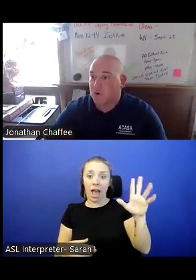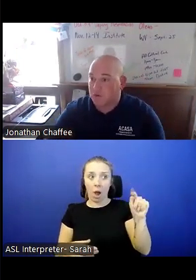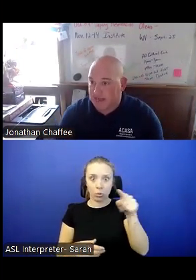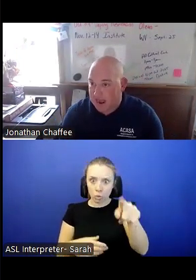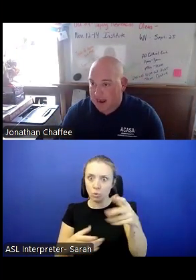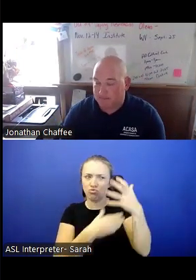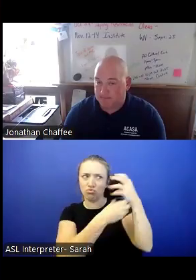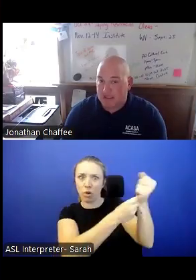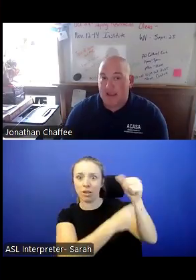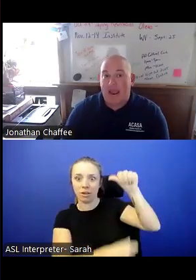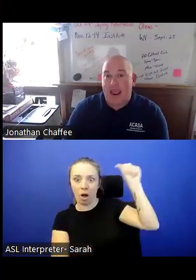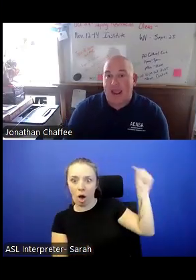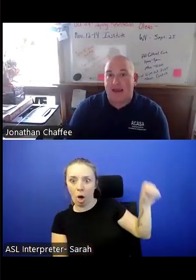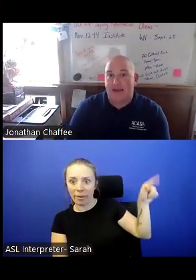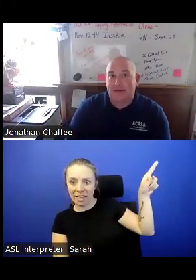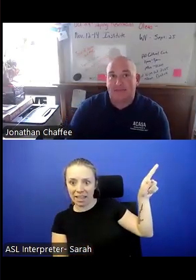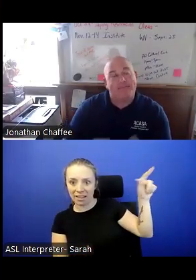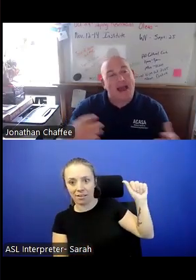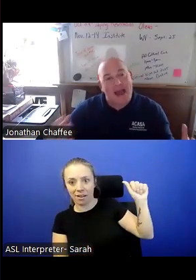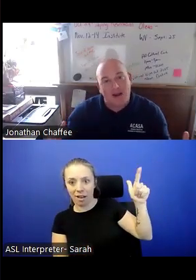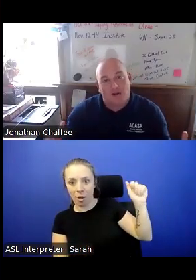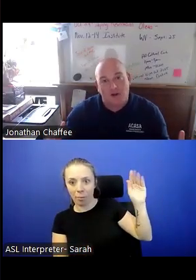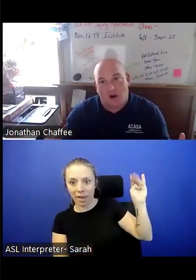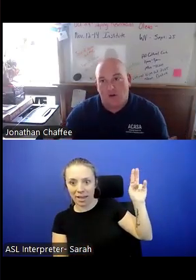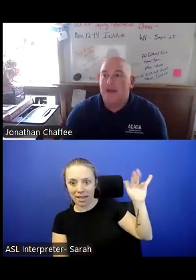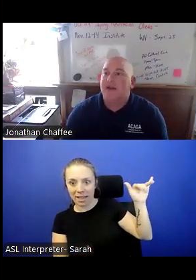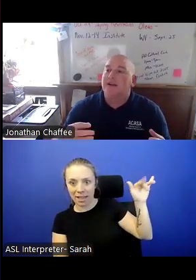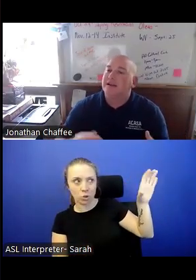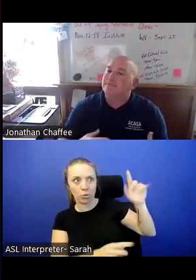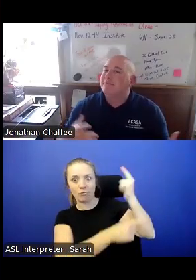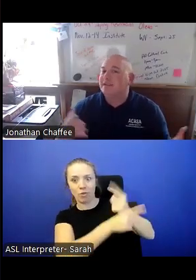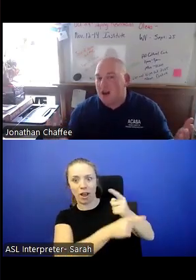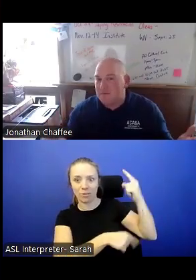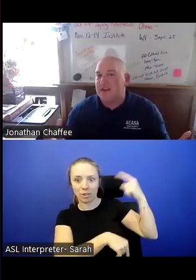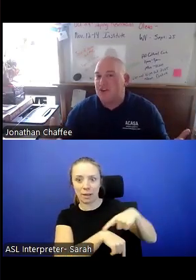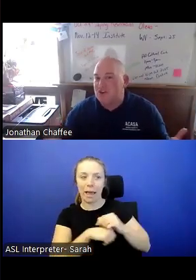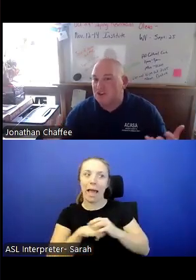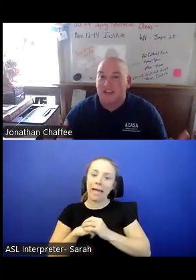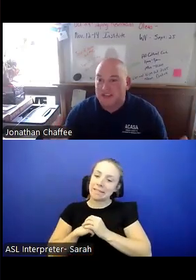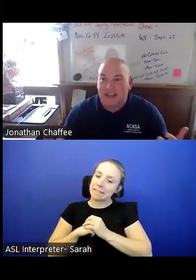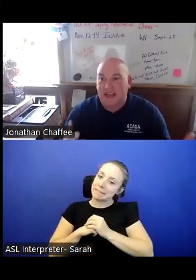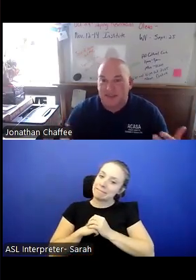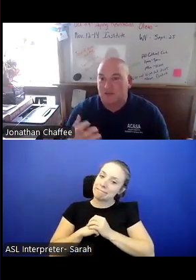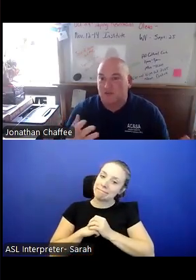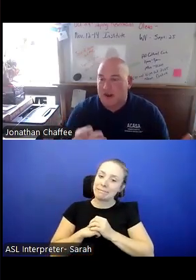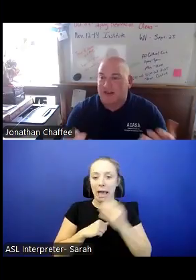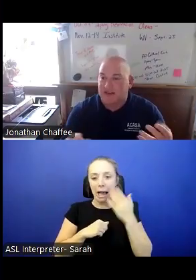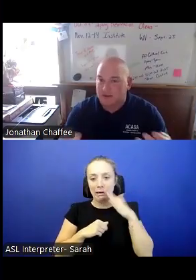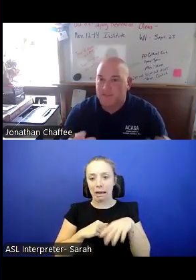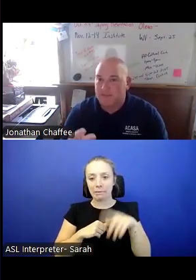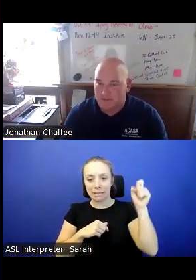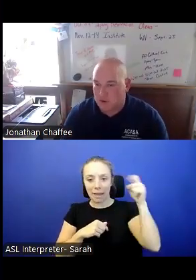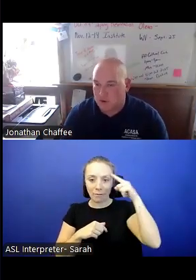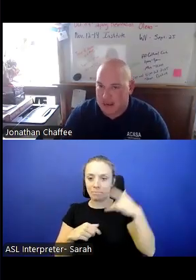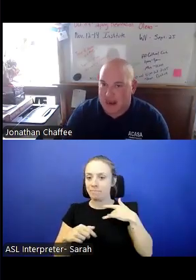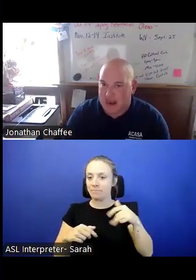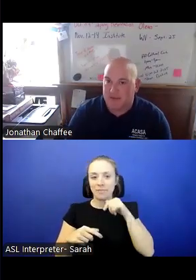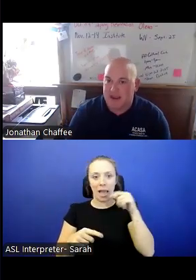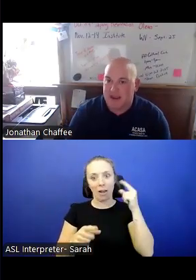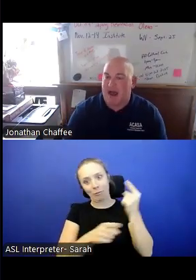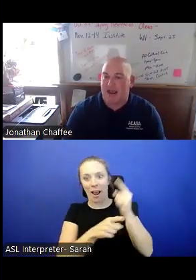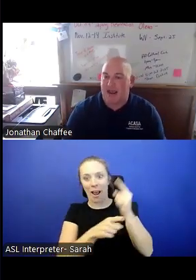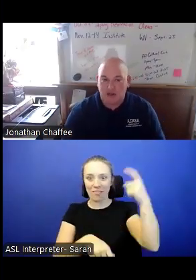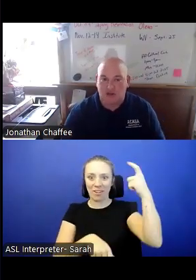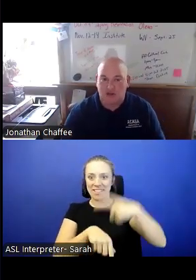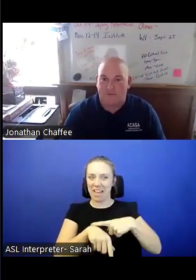the first time. And I don't know, government usually doesn't get things right the first time